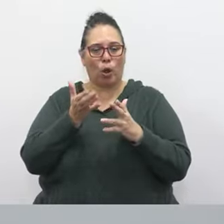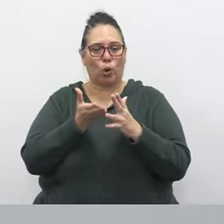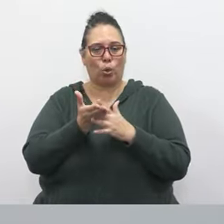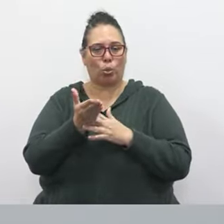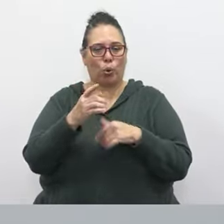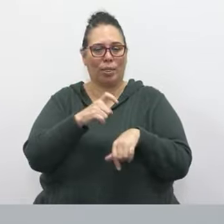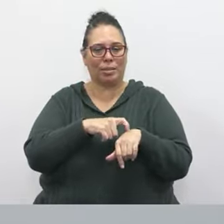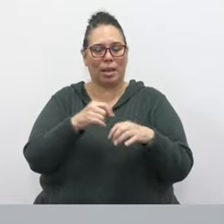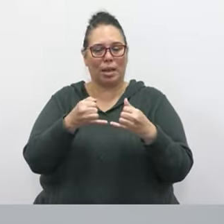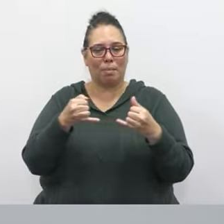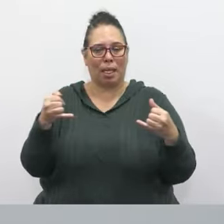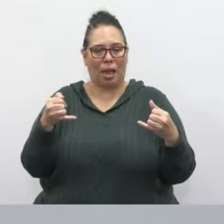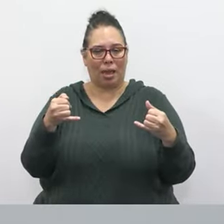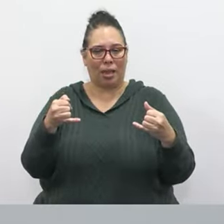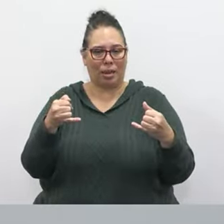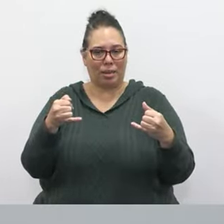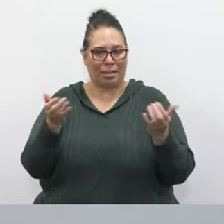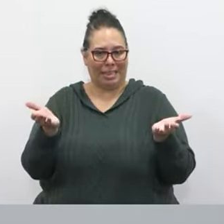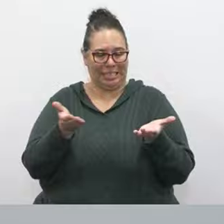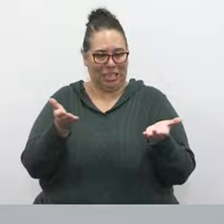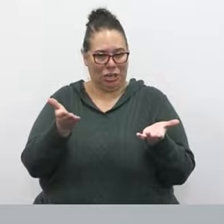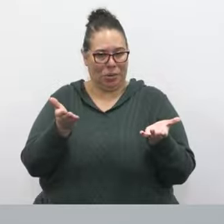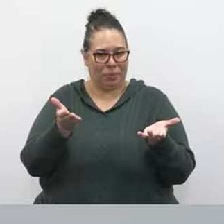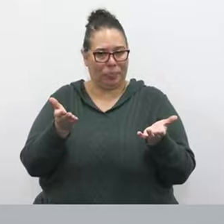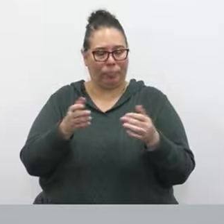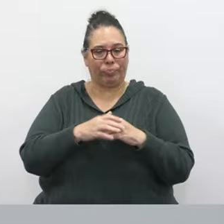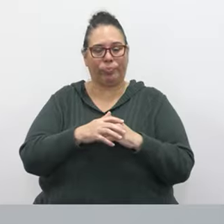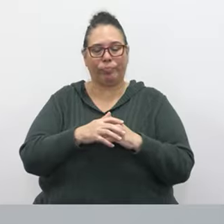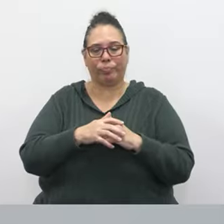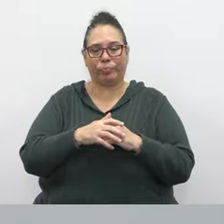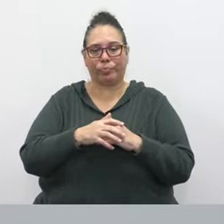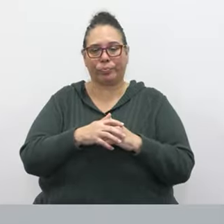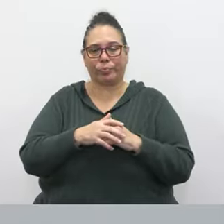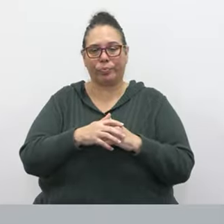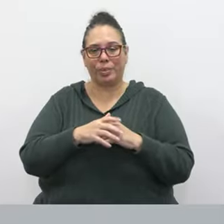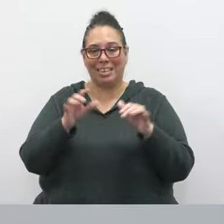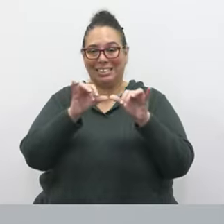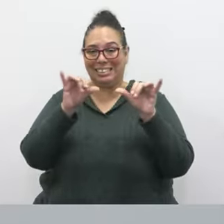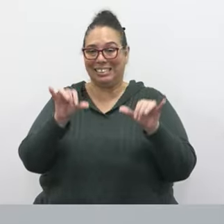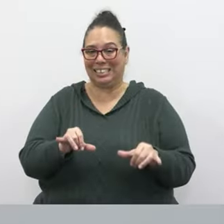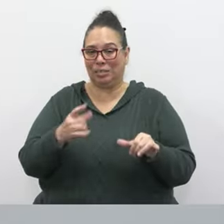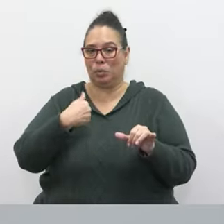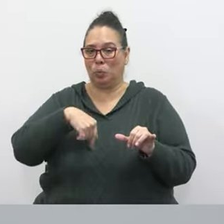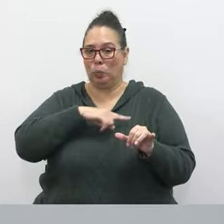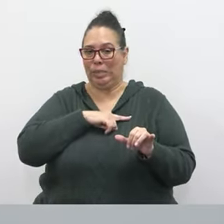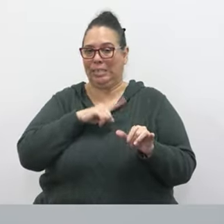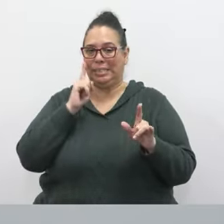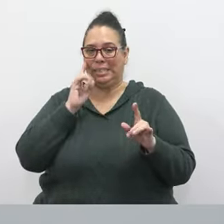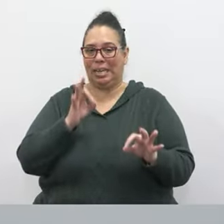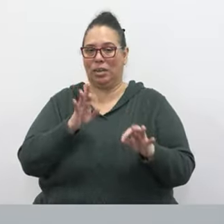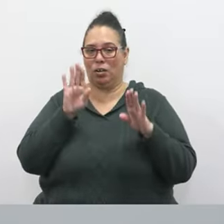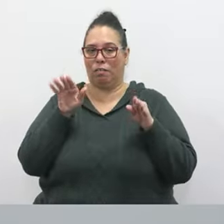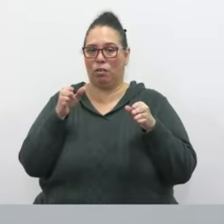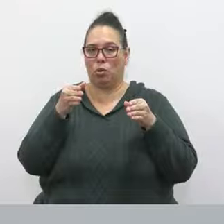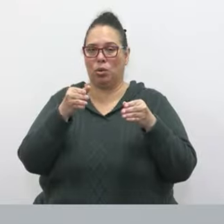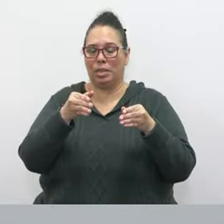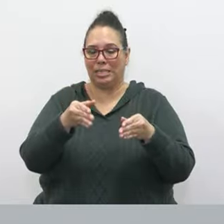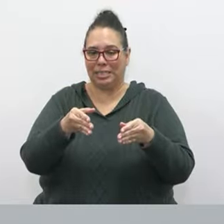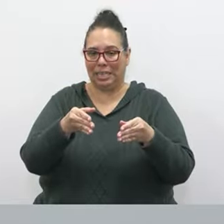timeline that is here. So once we as a system decided that we needed to really focus in